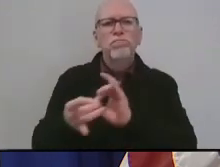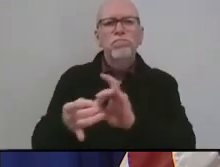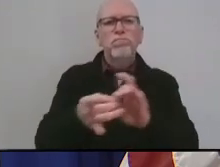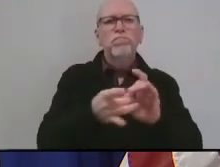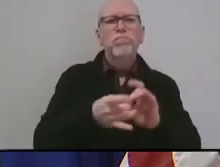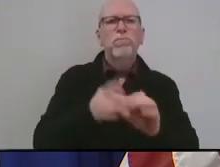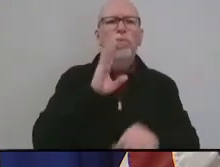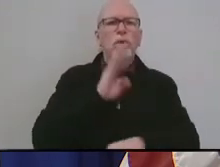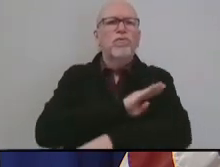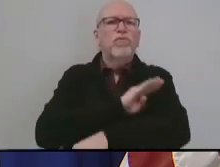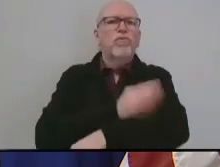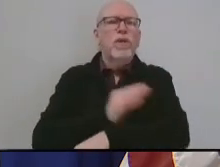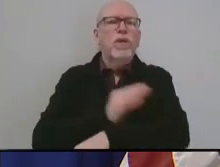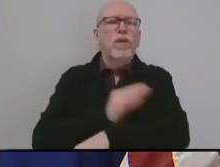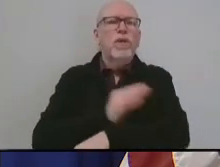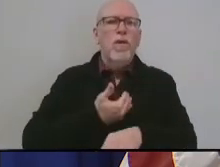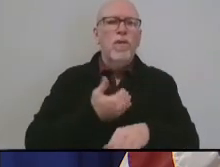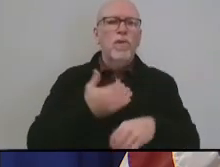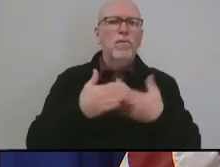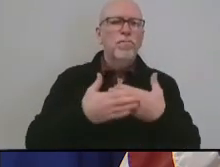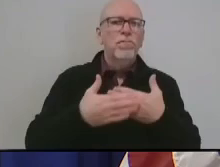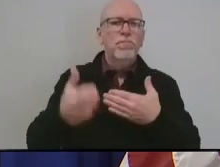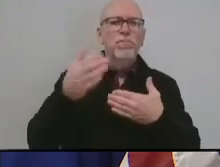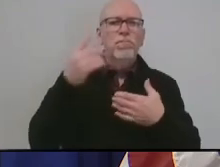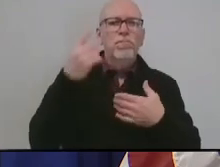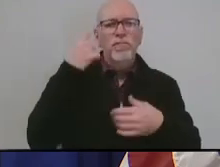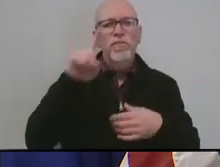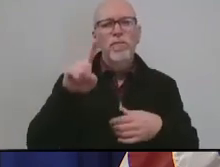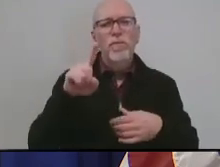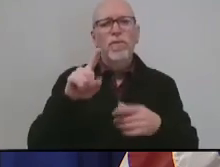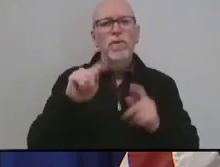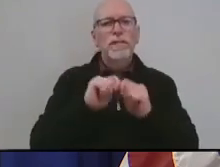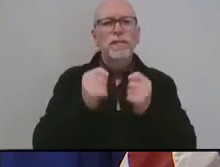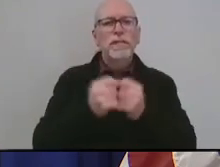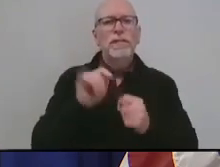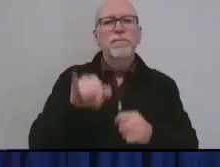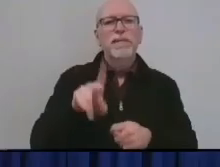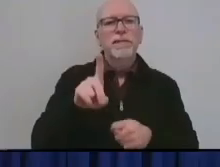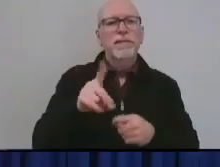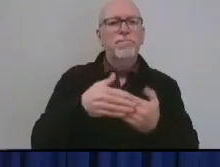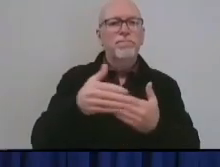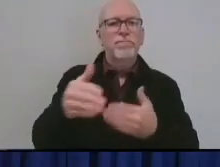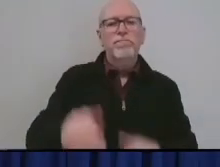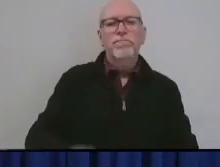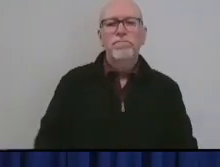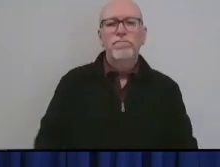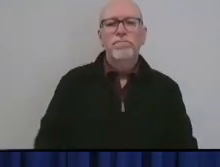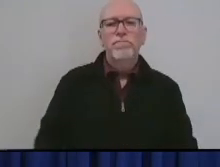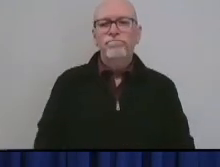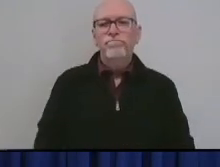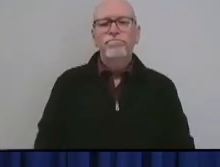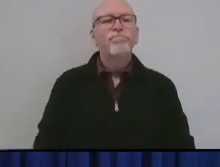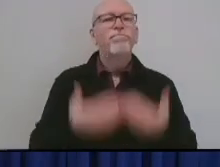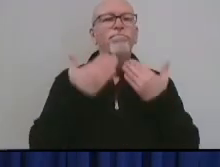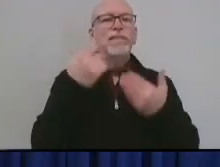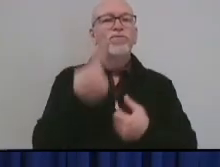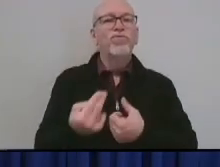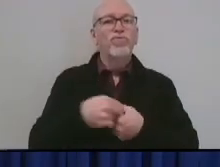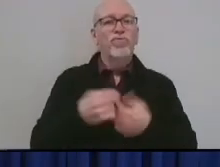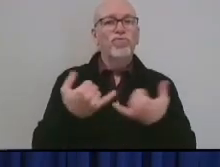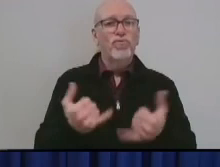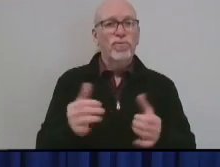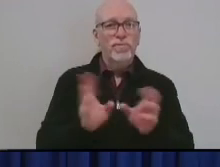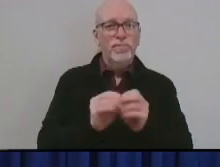case for Team Indiana going forward. Thank you for joining today's briefing.